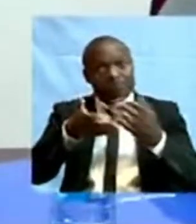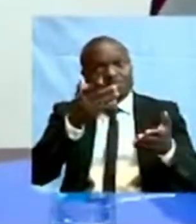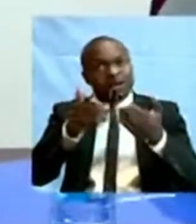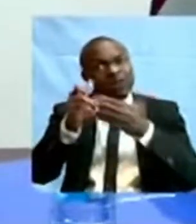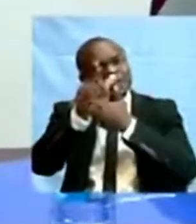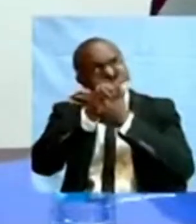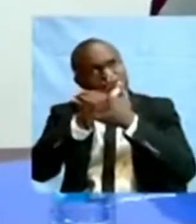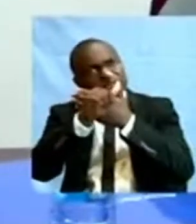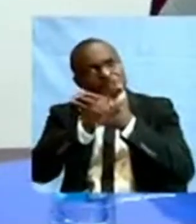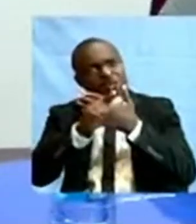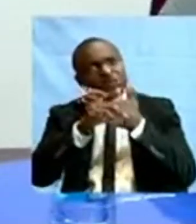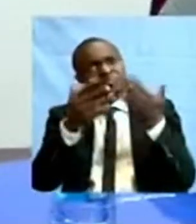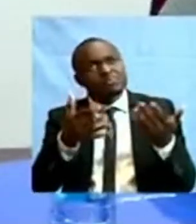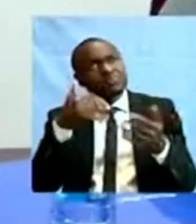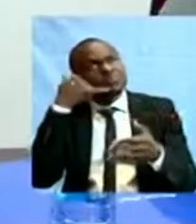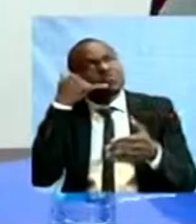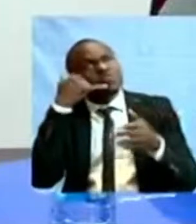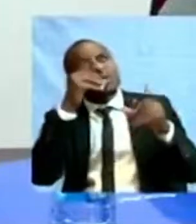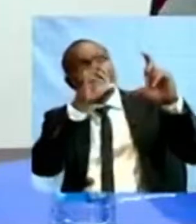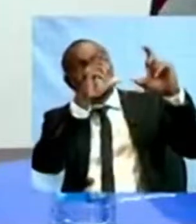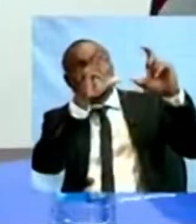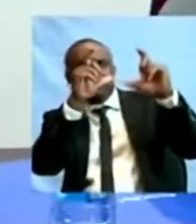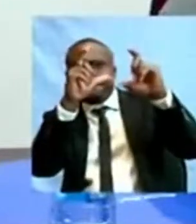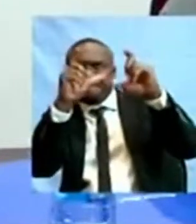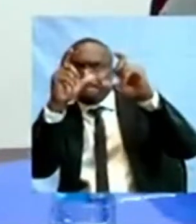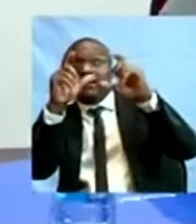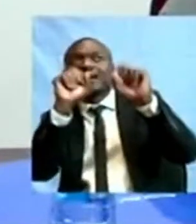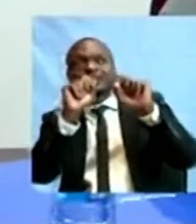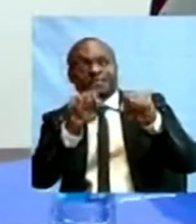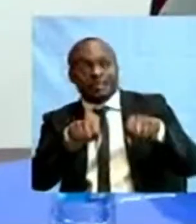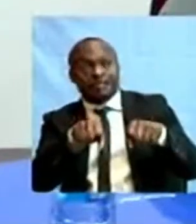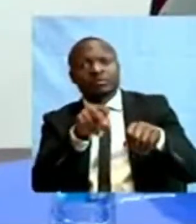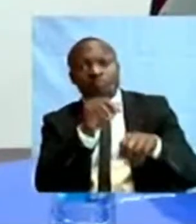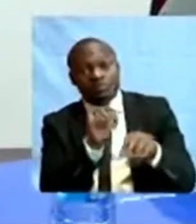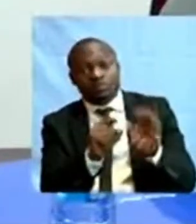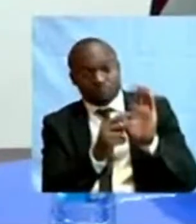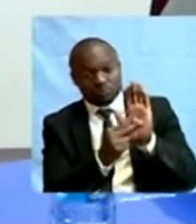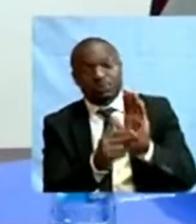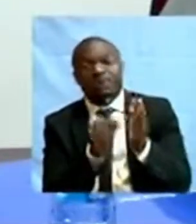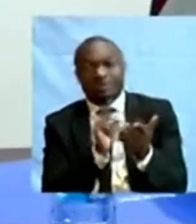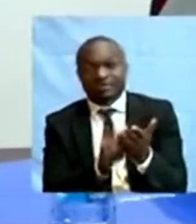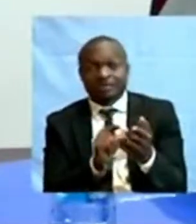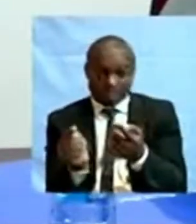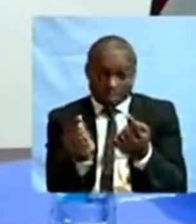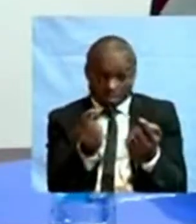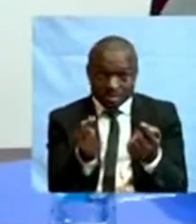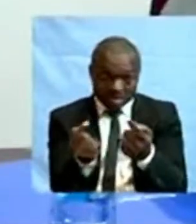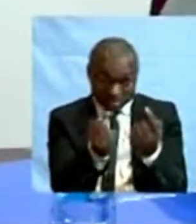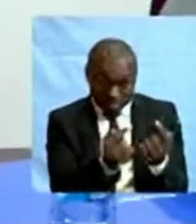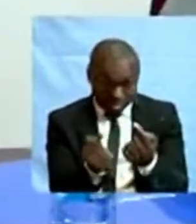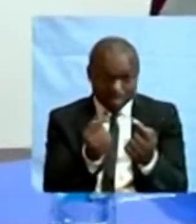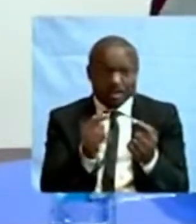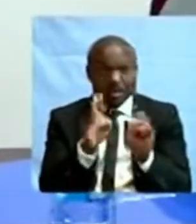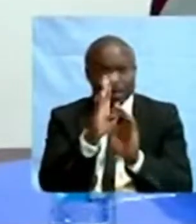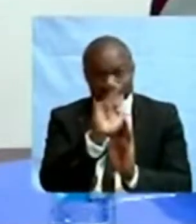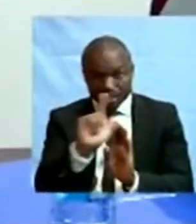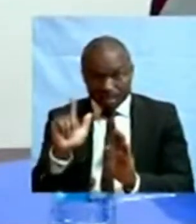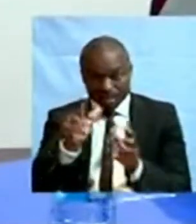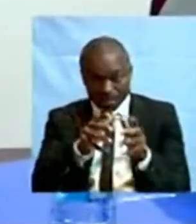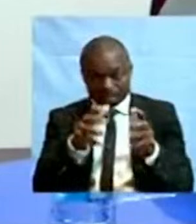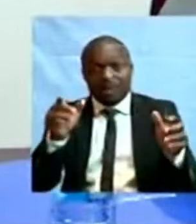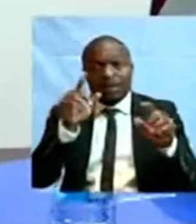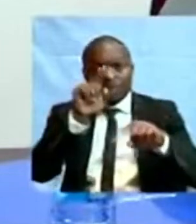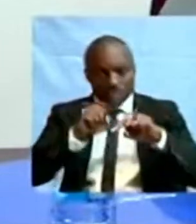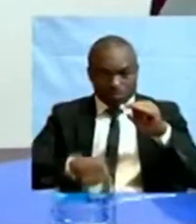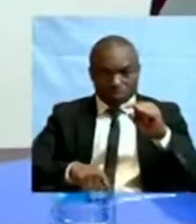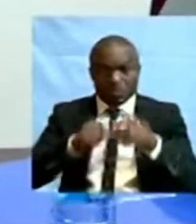or whatever source of technology is used, that can be taken into account in this case. So simply the bill extends what the board can